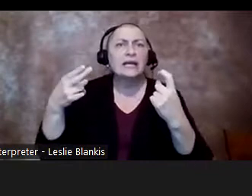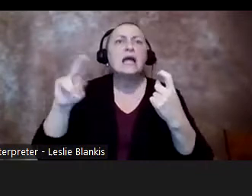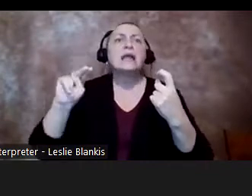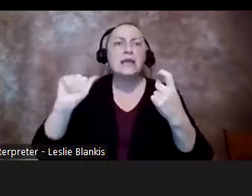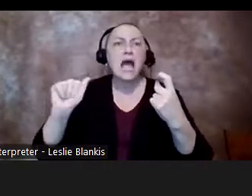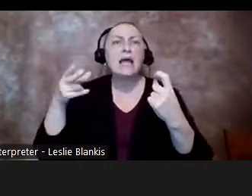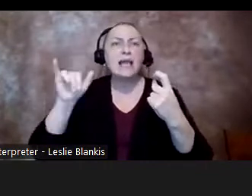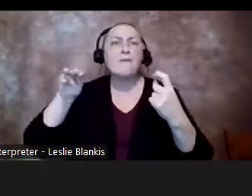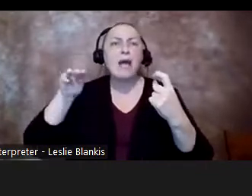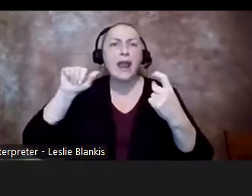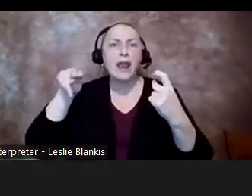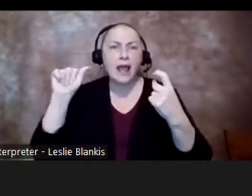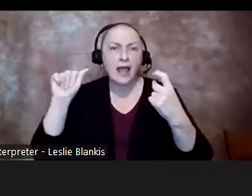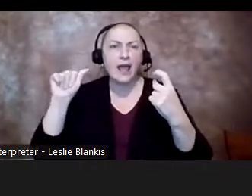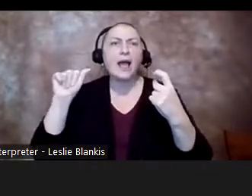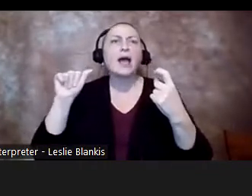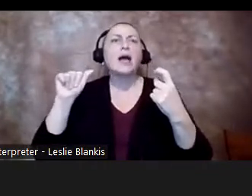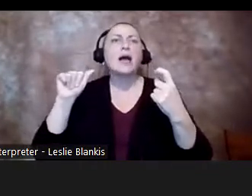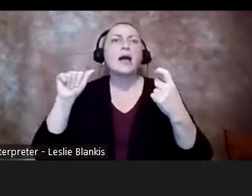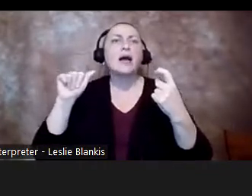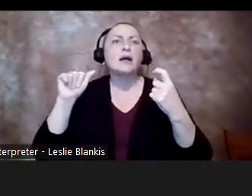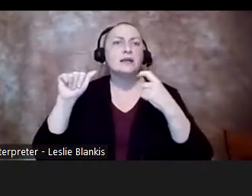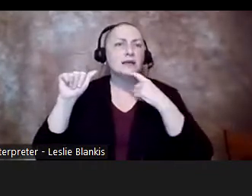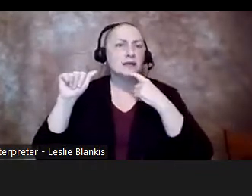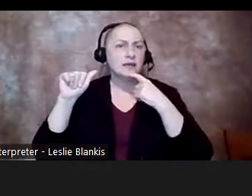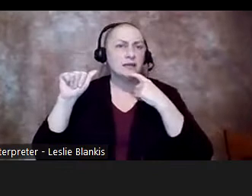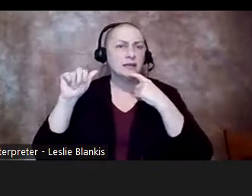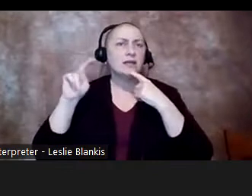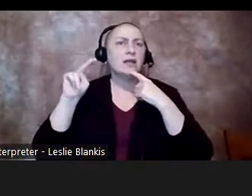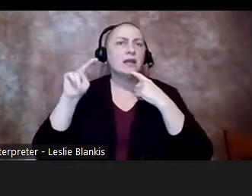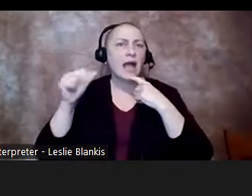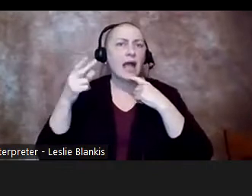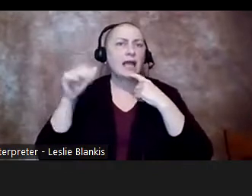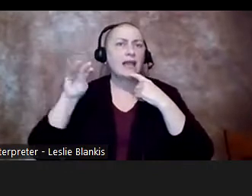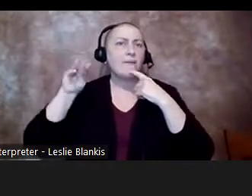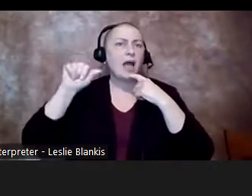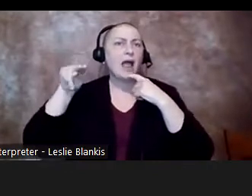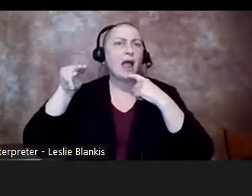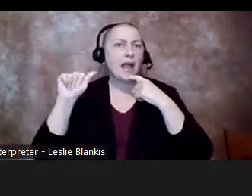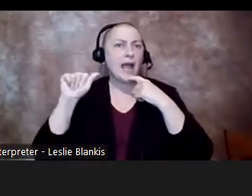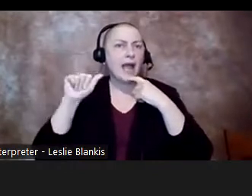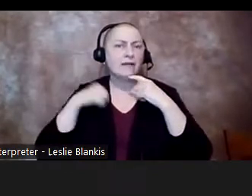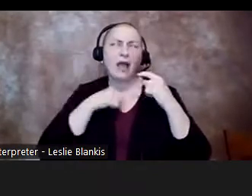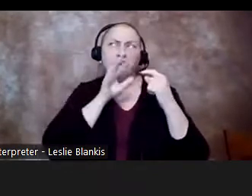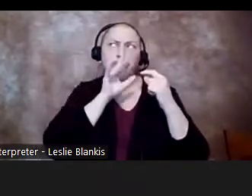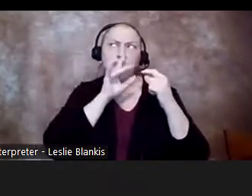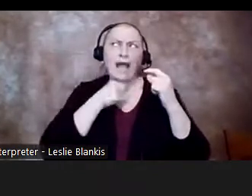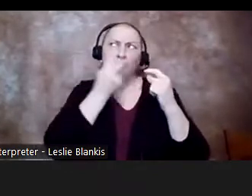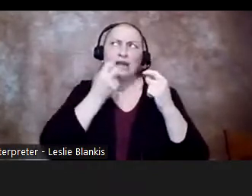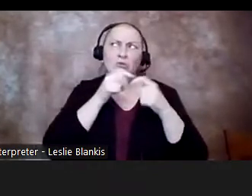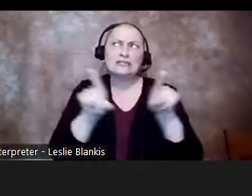Nahimana. I hope I said that right, or is it Nahimana? I guess I said it the same way twice,